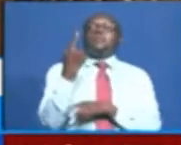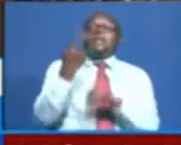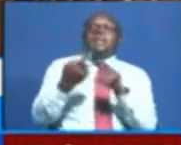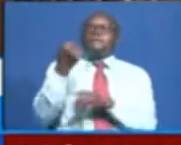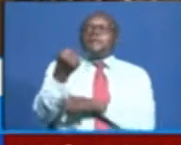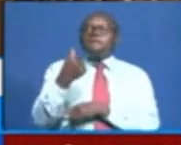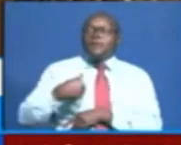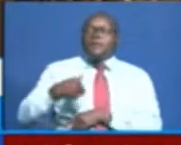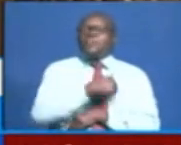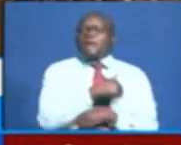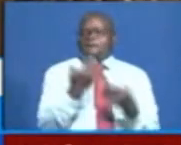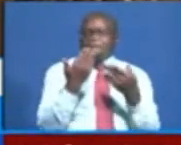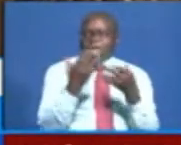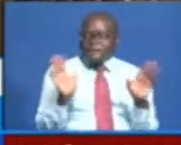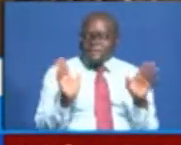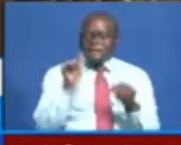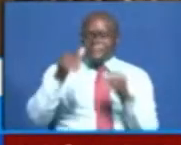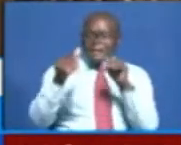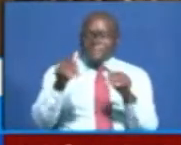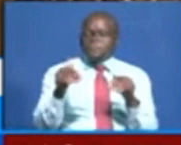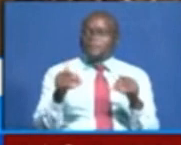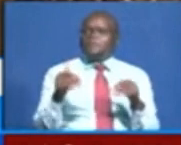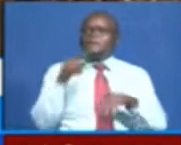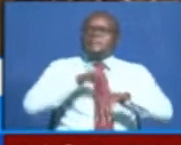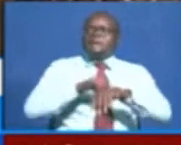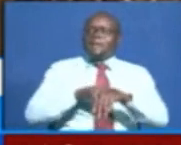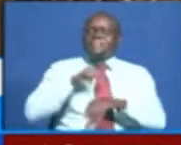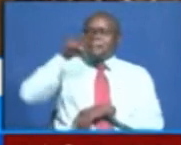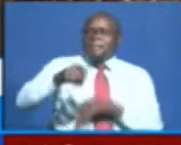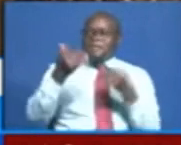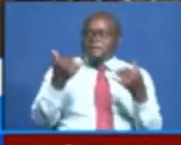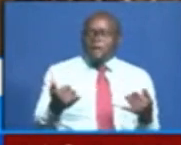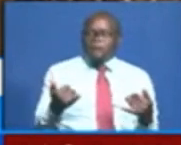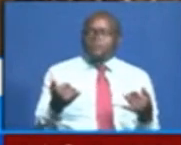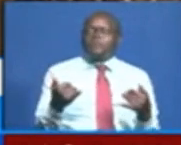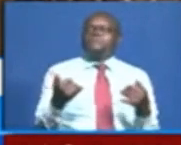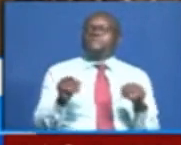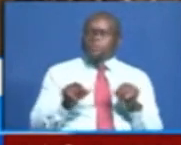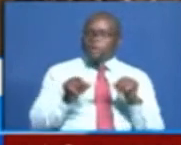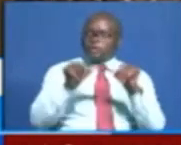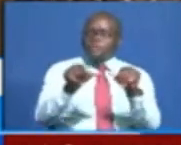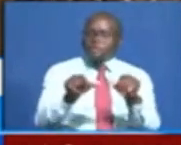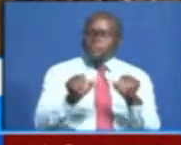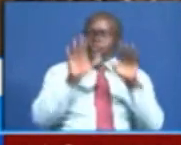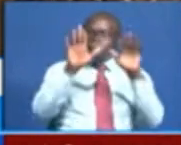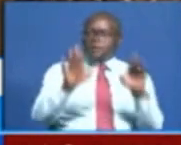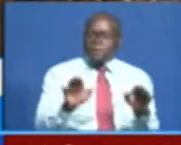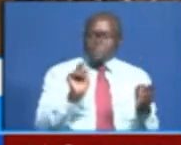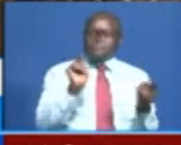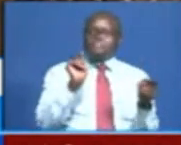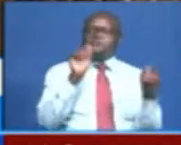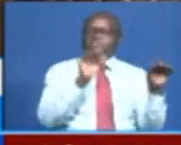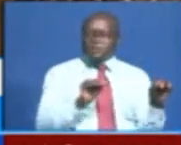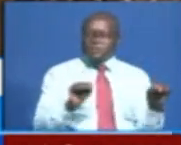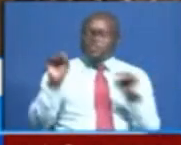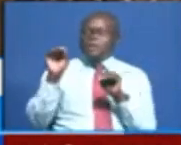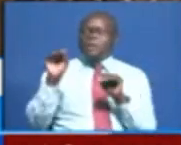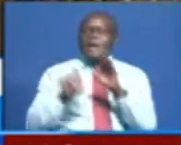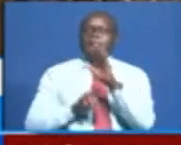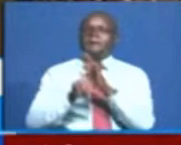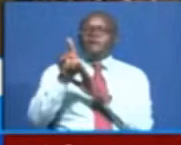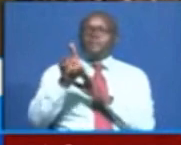We have concluded the electoral phase and must now proceed to the critical transitional and development